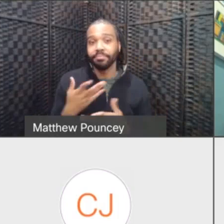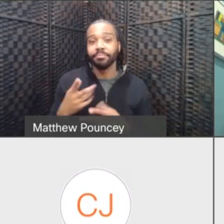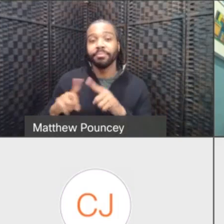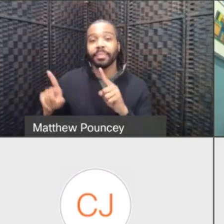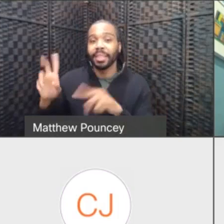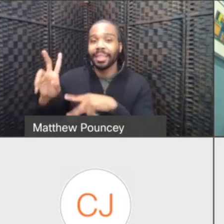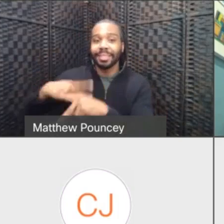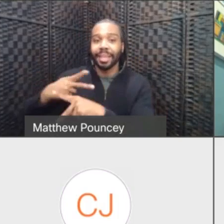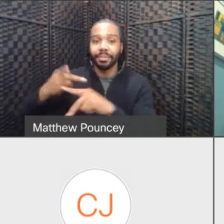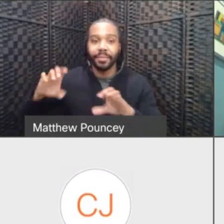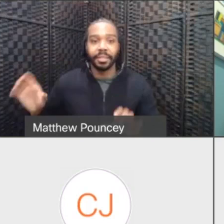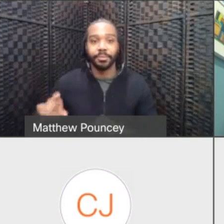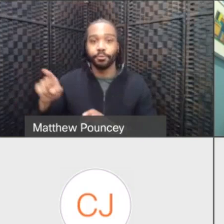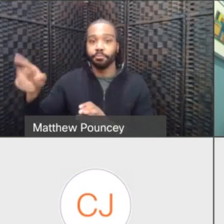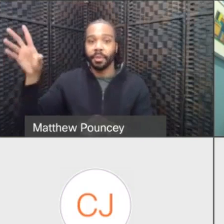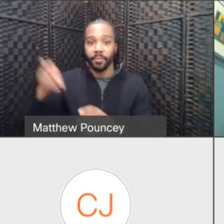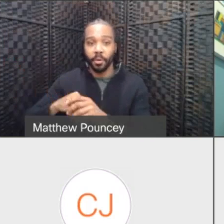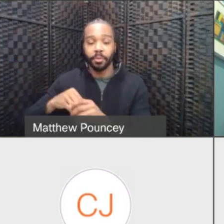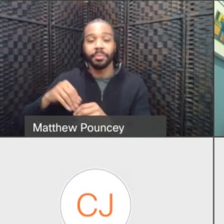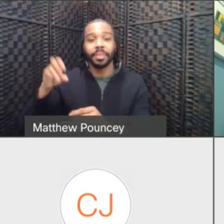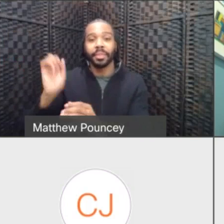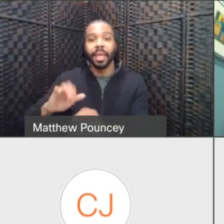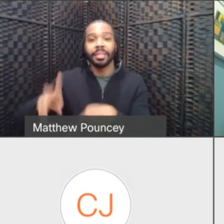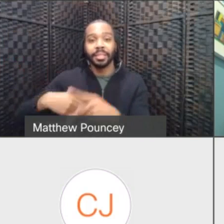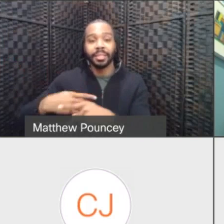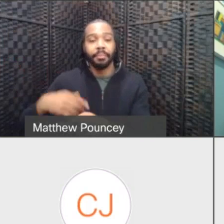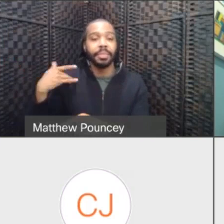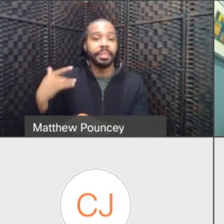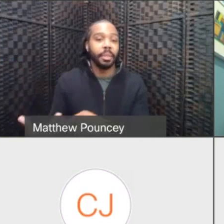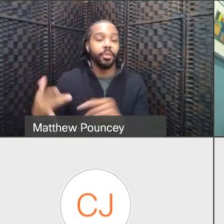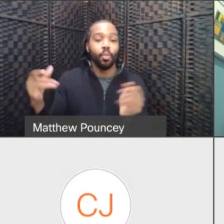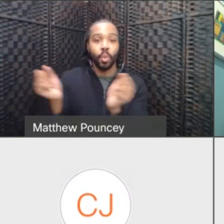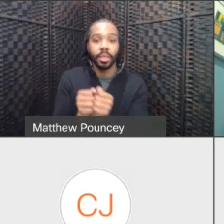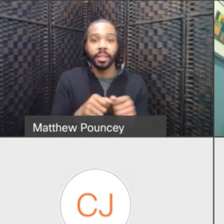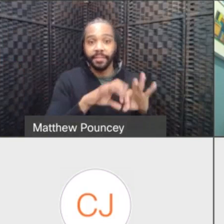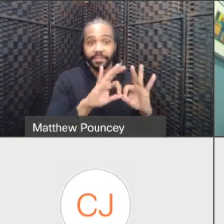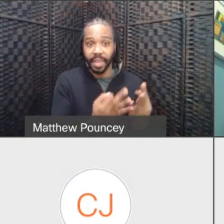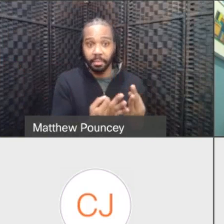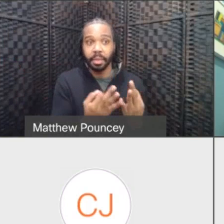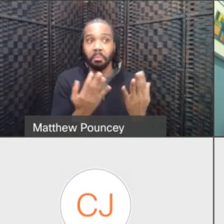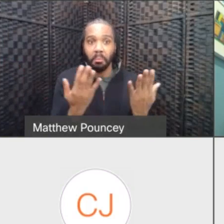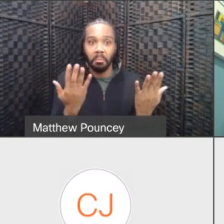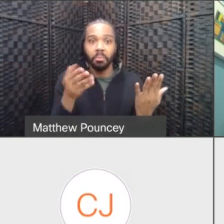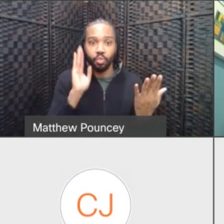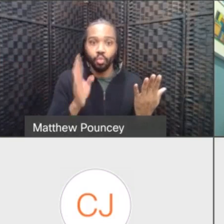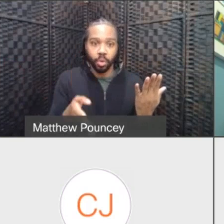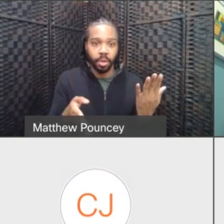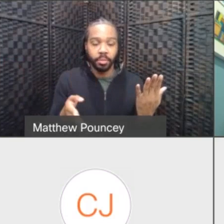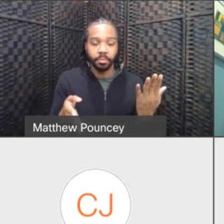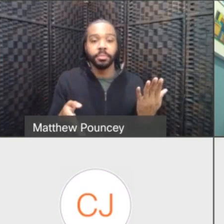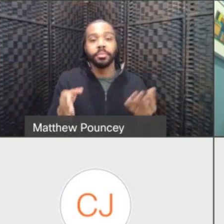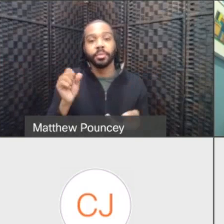you engage in are the kinds of activities that typically within a family one would be engaged in. And